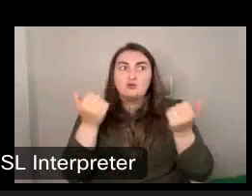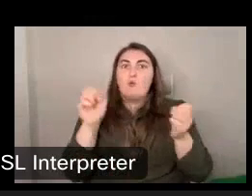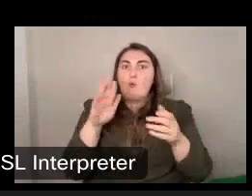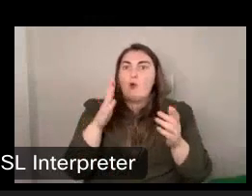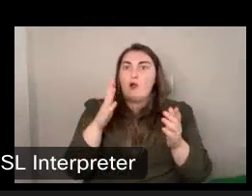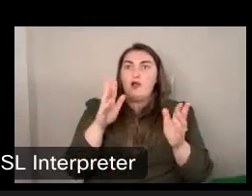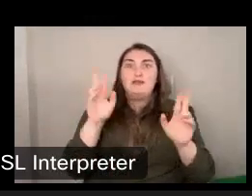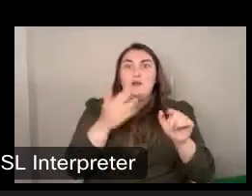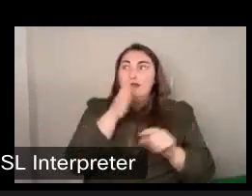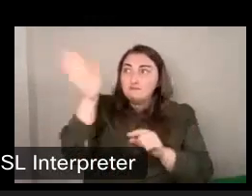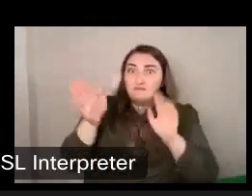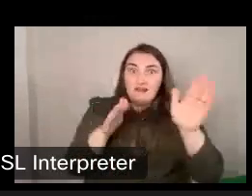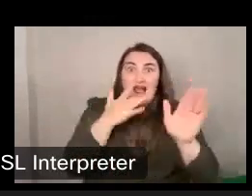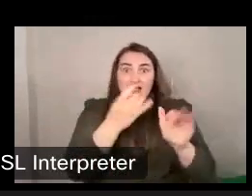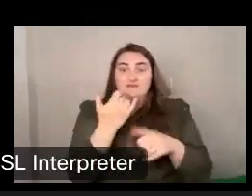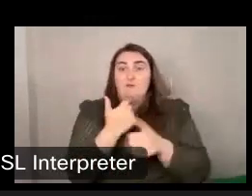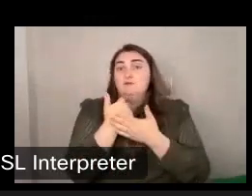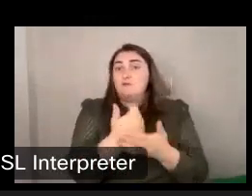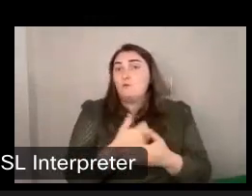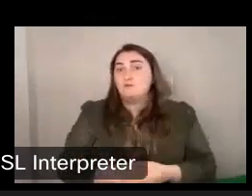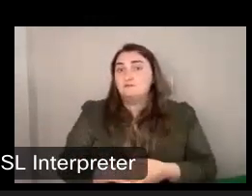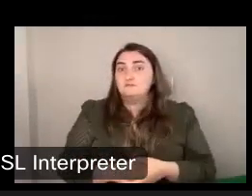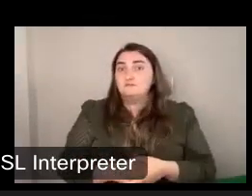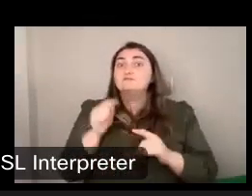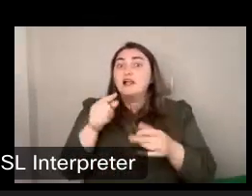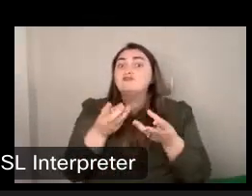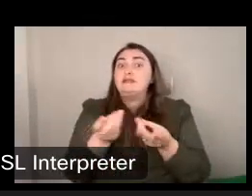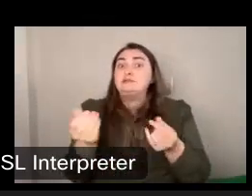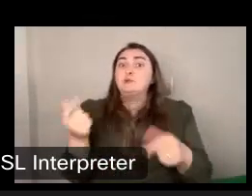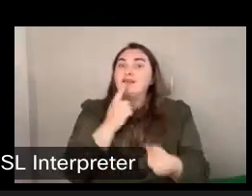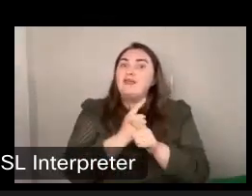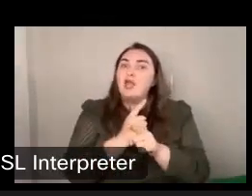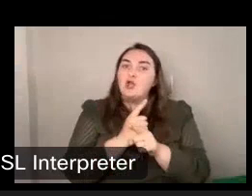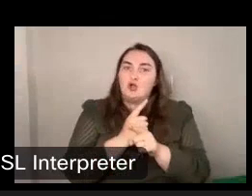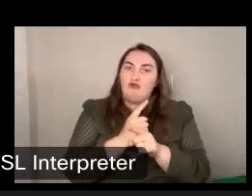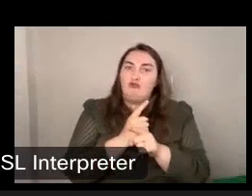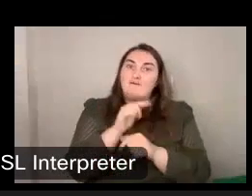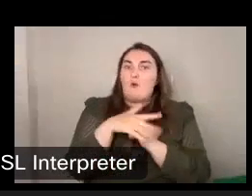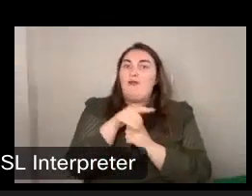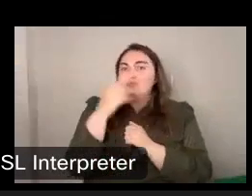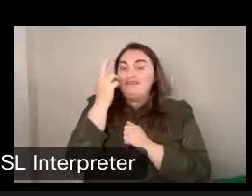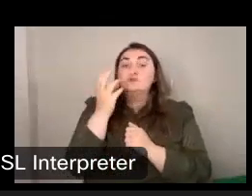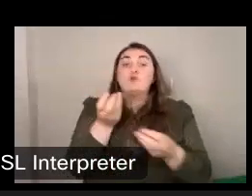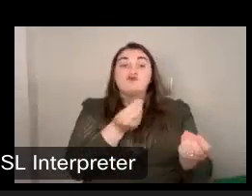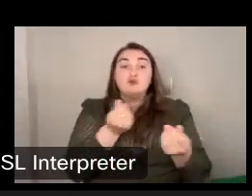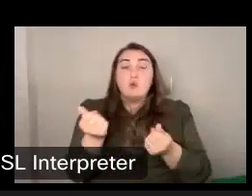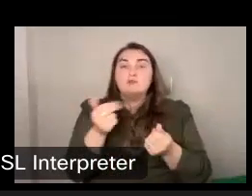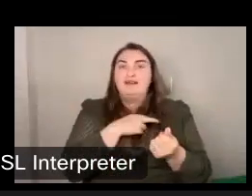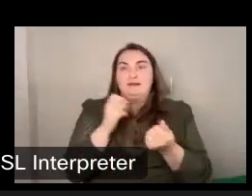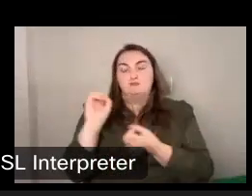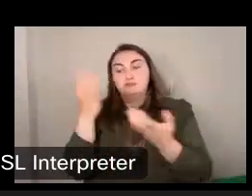So that resource is there, I suppose, primarily for that. So the resource really provides information